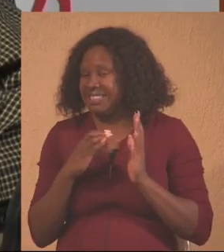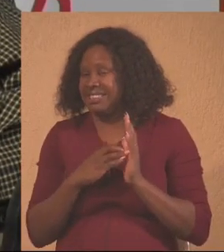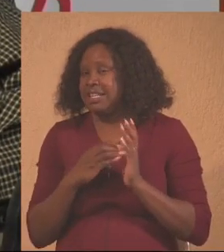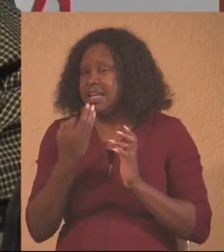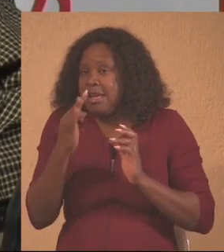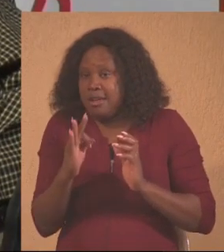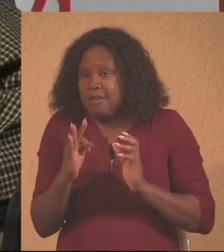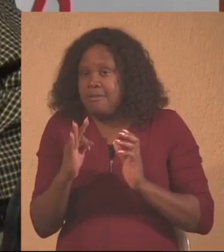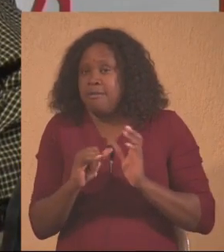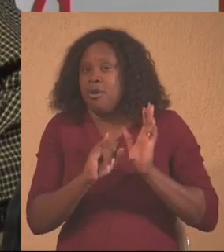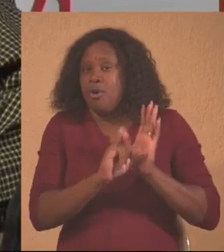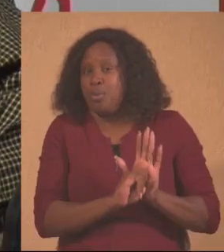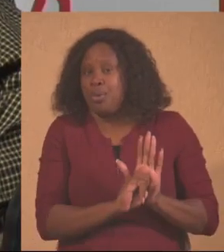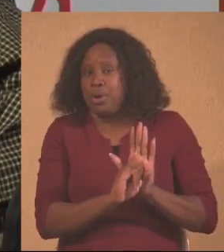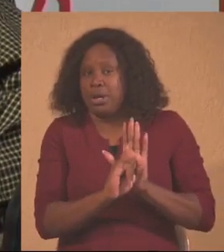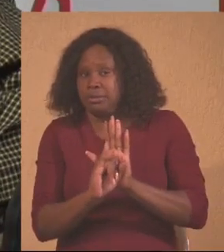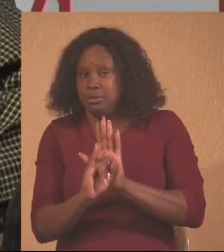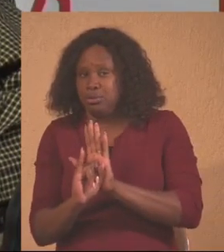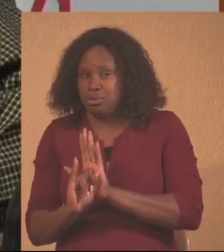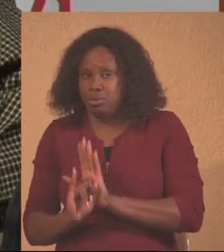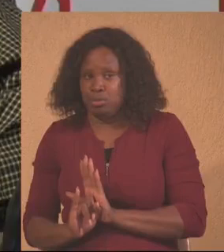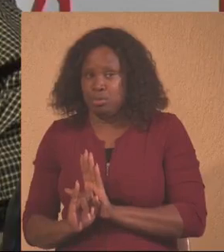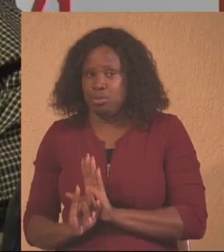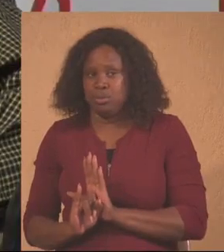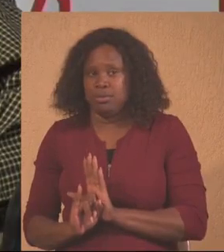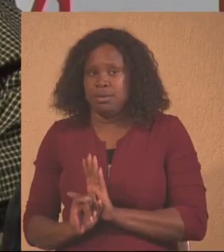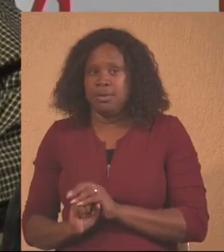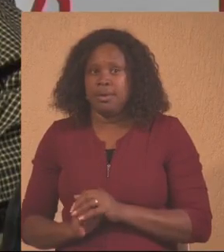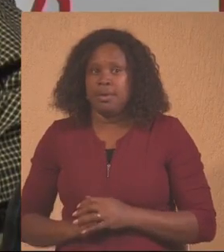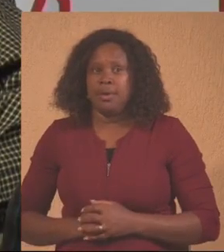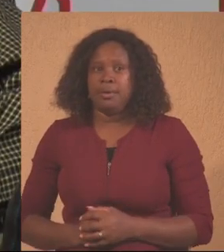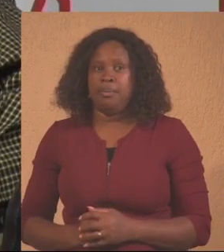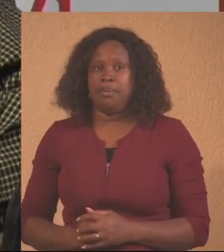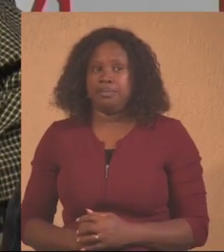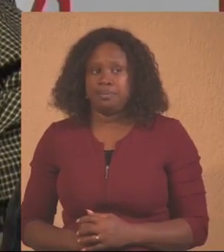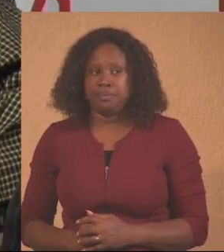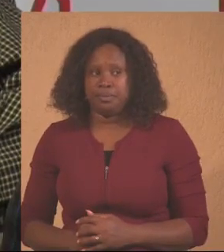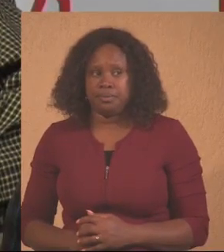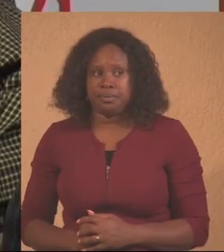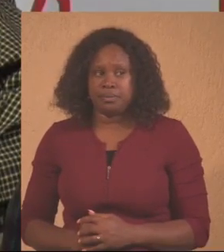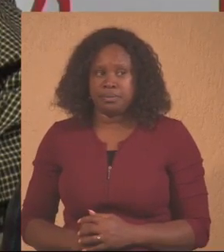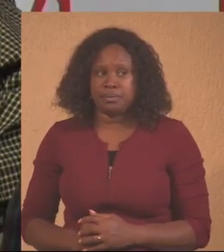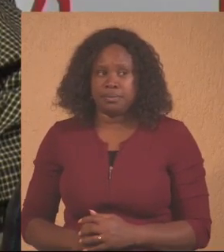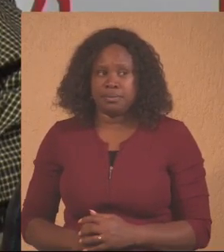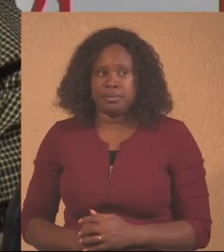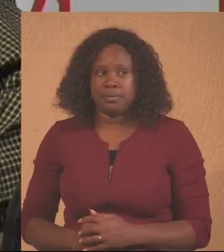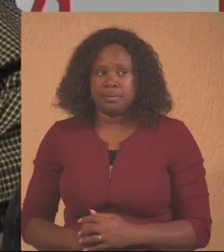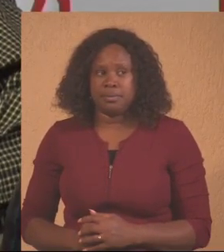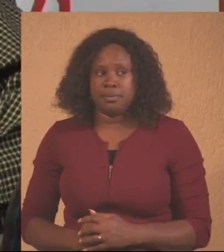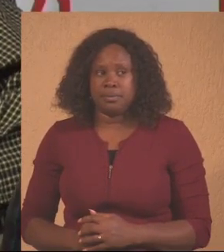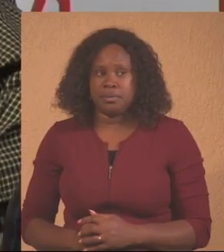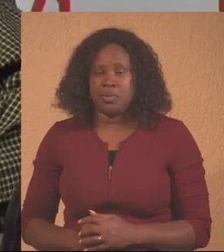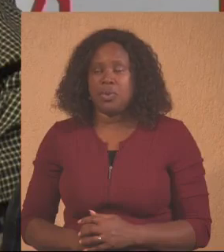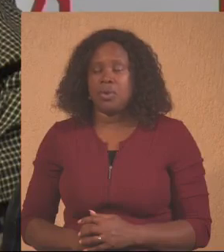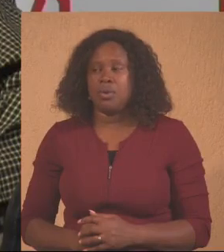introduce or infect a person or people